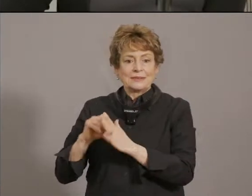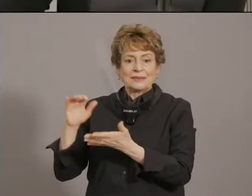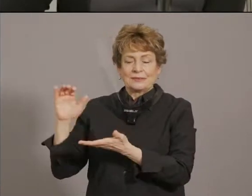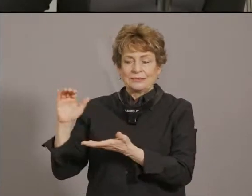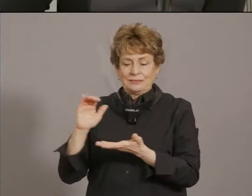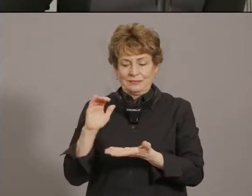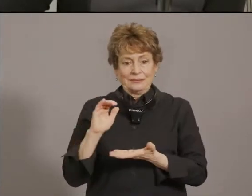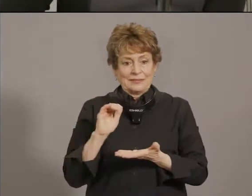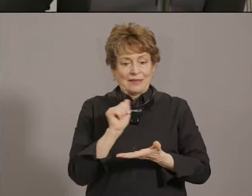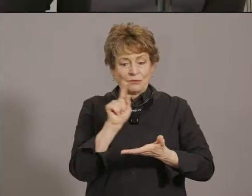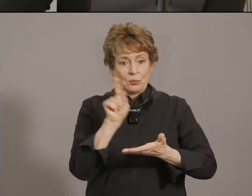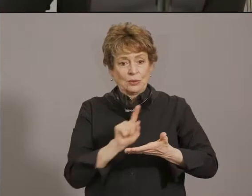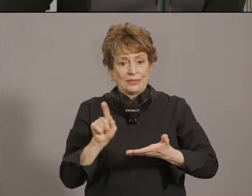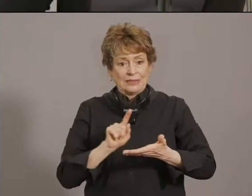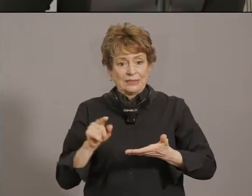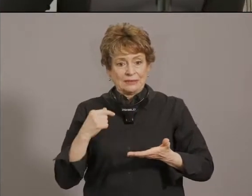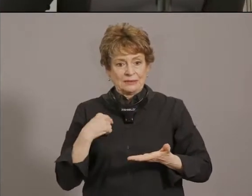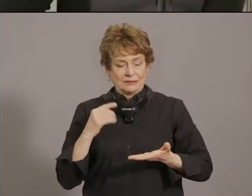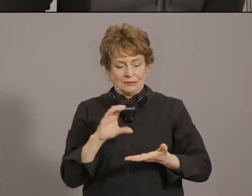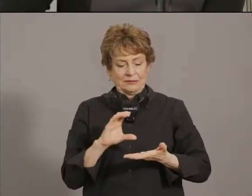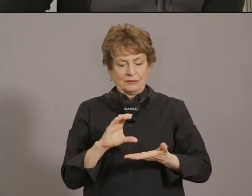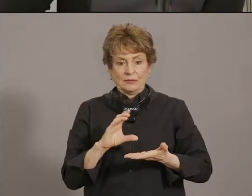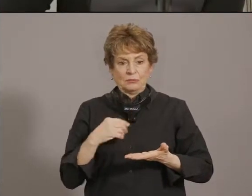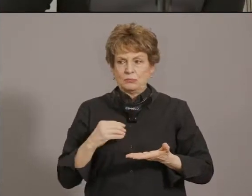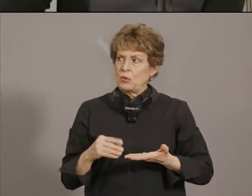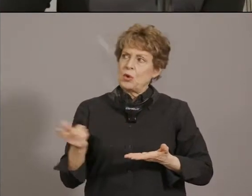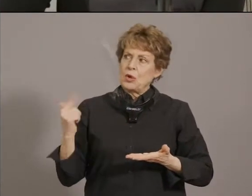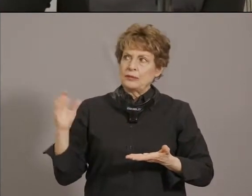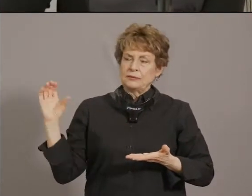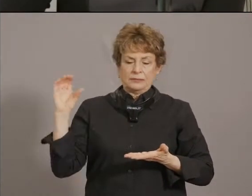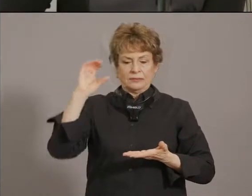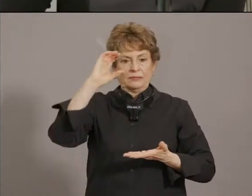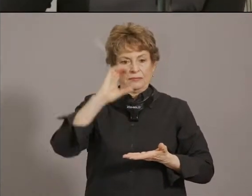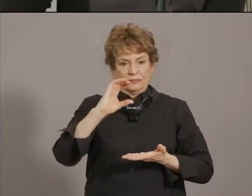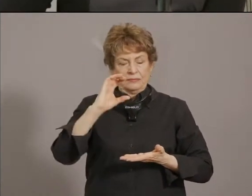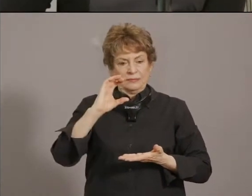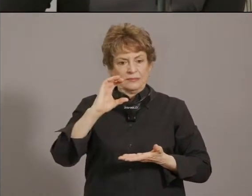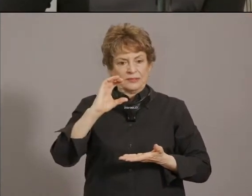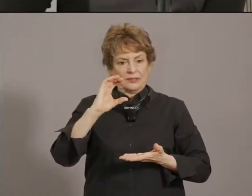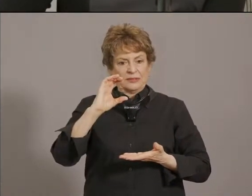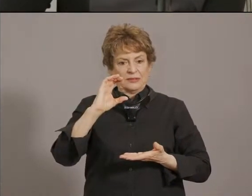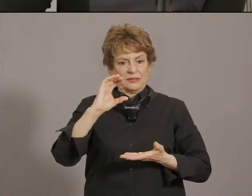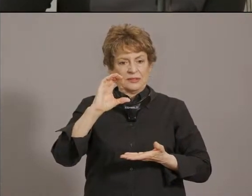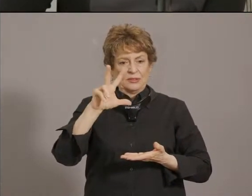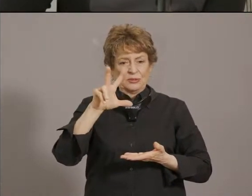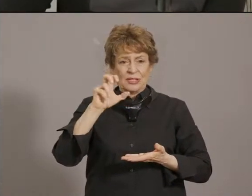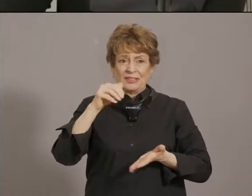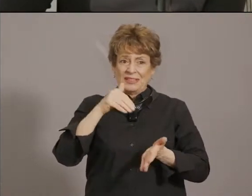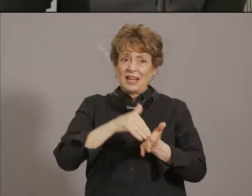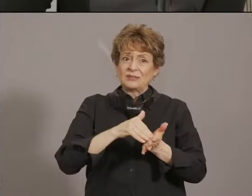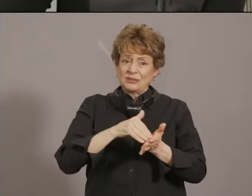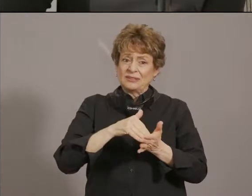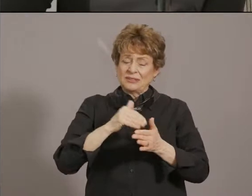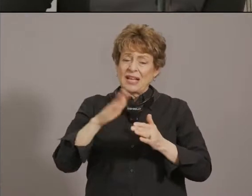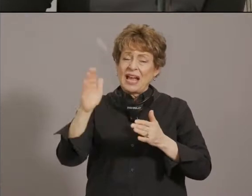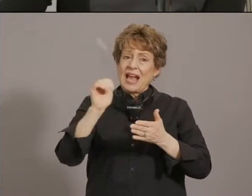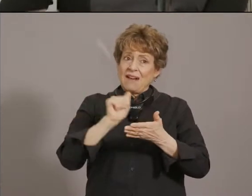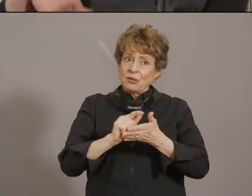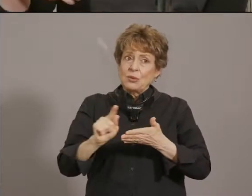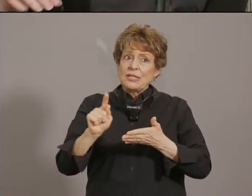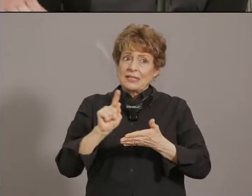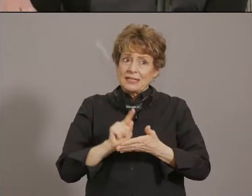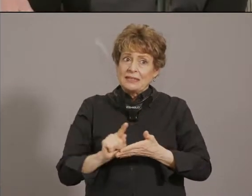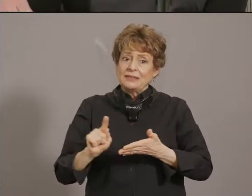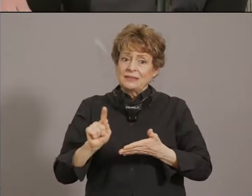almost 300,000 doses that week. We did put in that federal request for additional